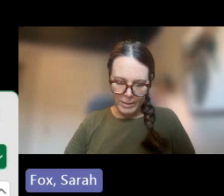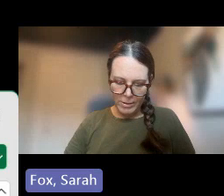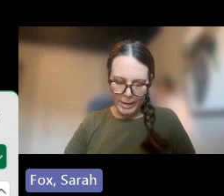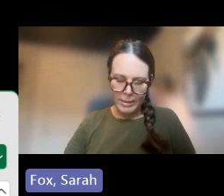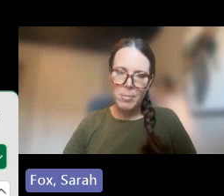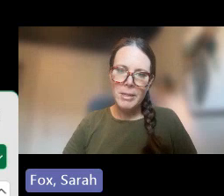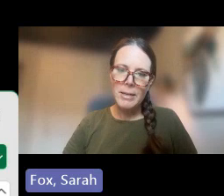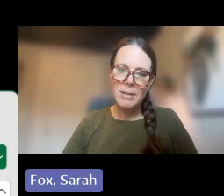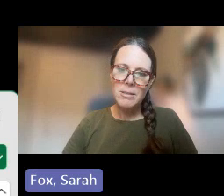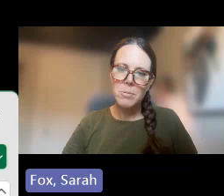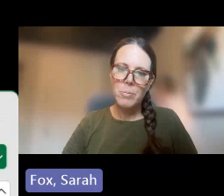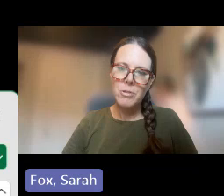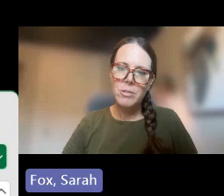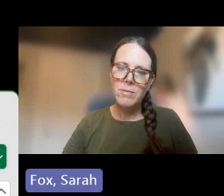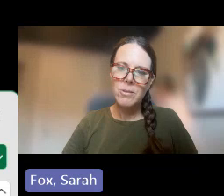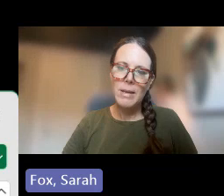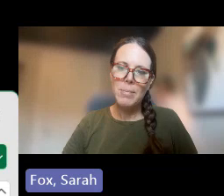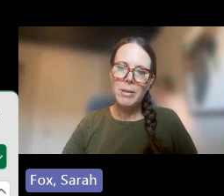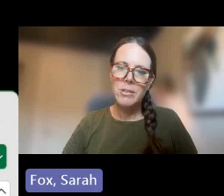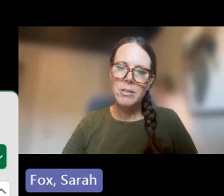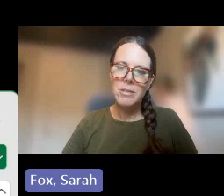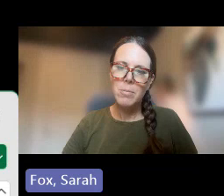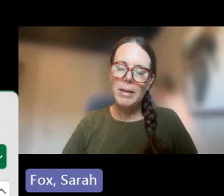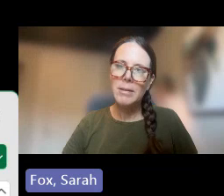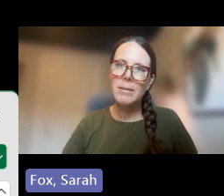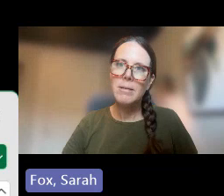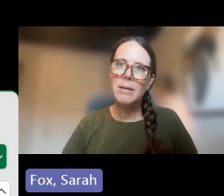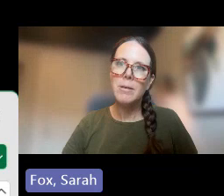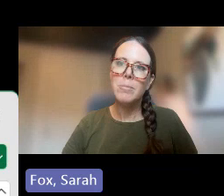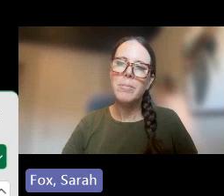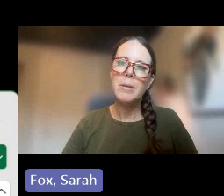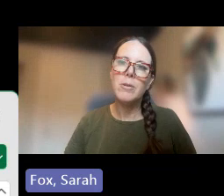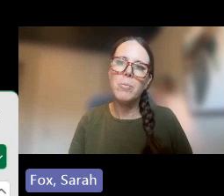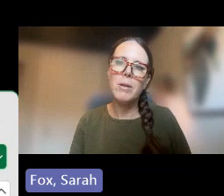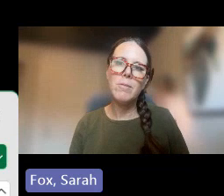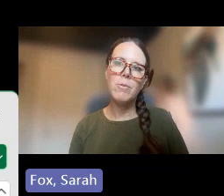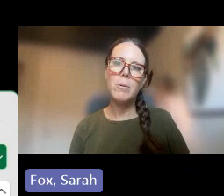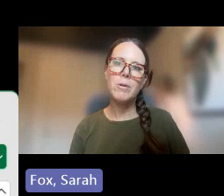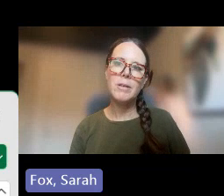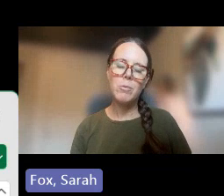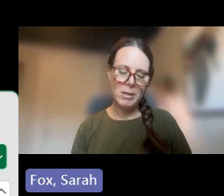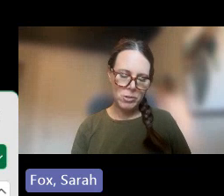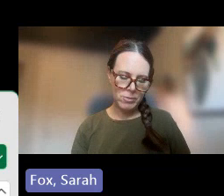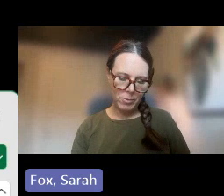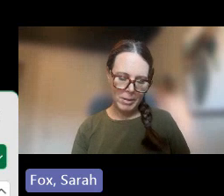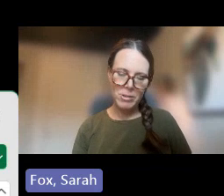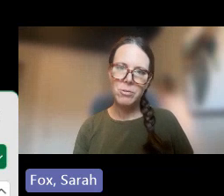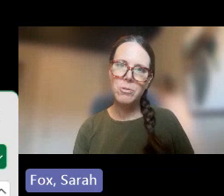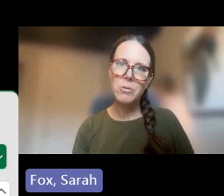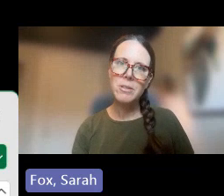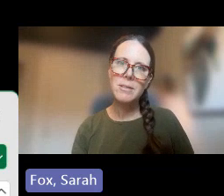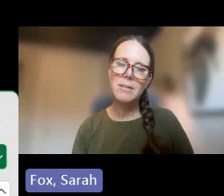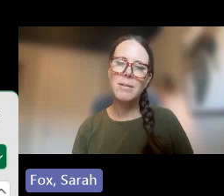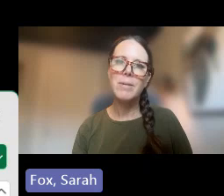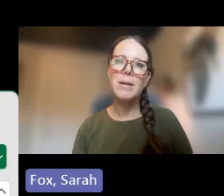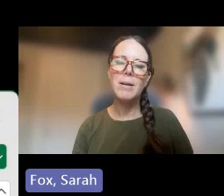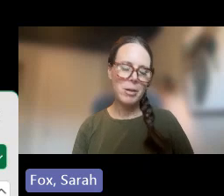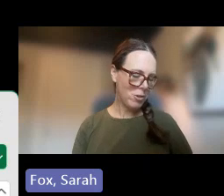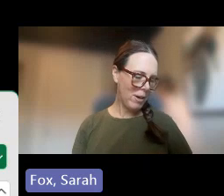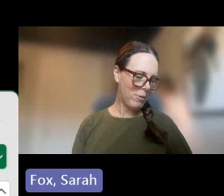did find their economic analysis portions of those applications compelling. They're bringing forward information from national